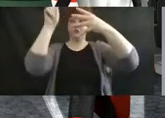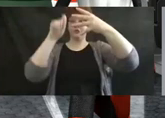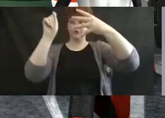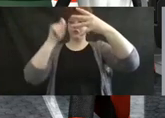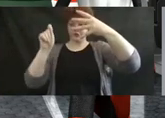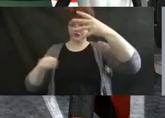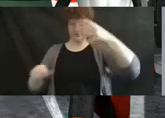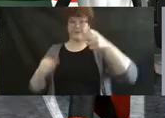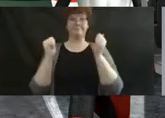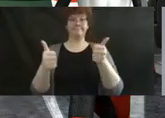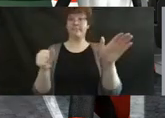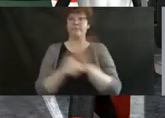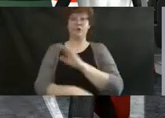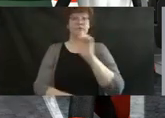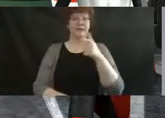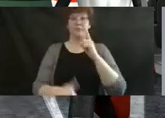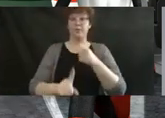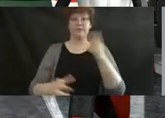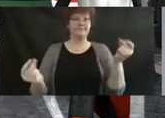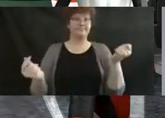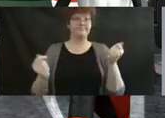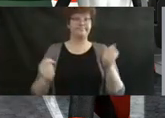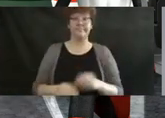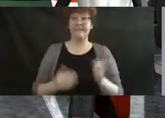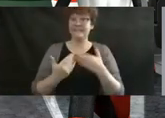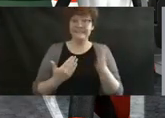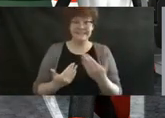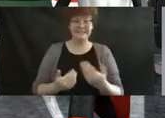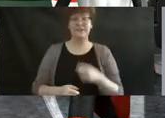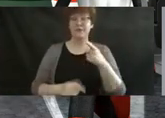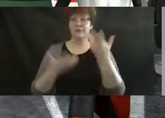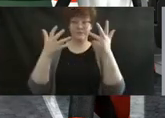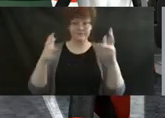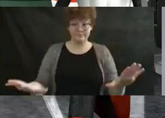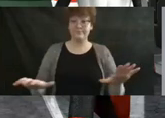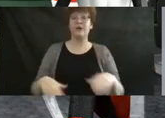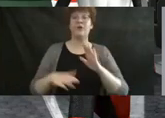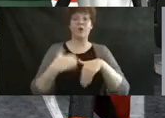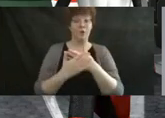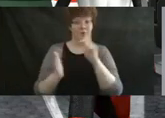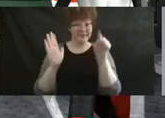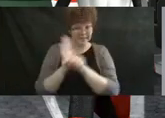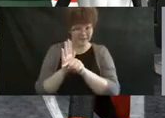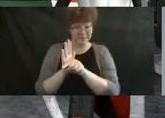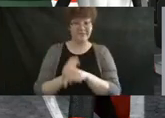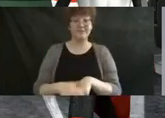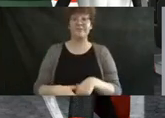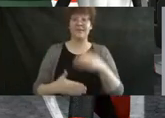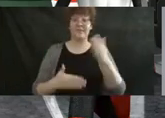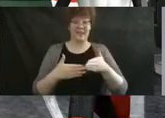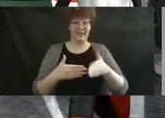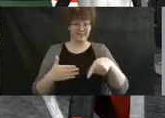have the full 10 points. Boom. You've done the assignments. And, you know, by the end of this week, I will have